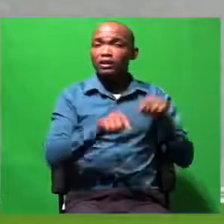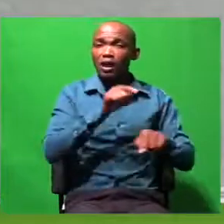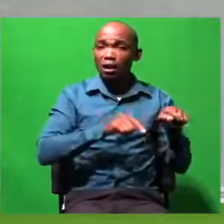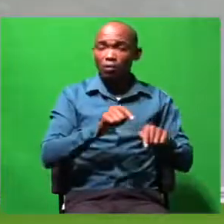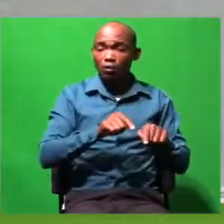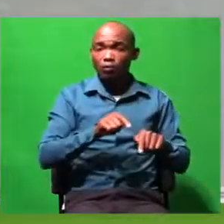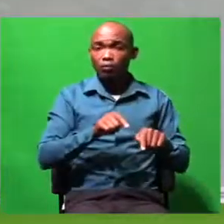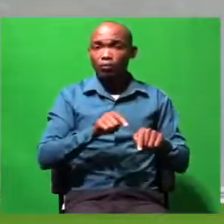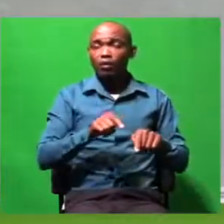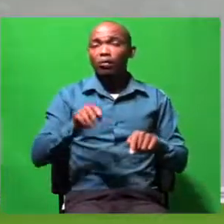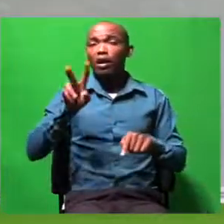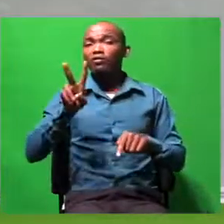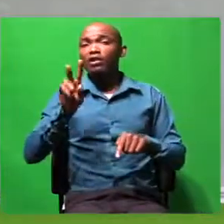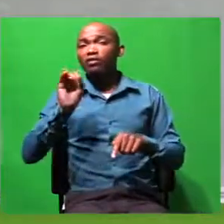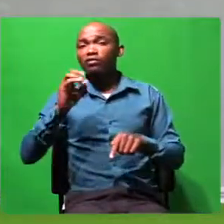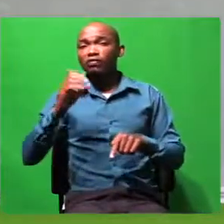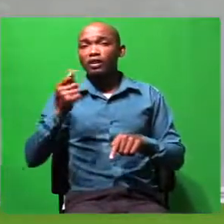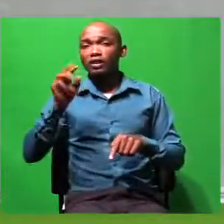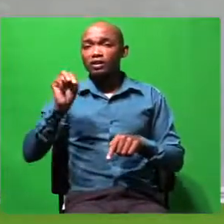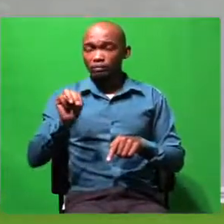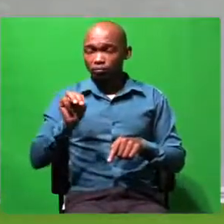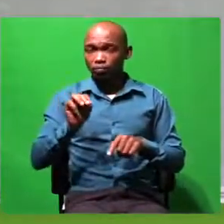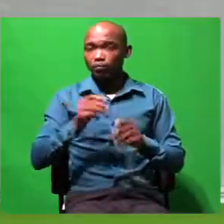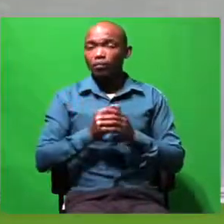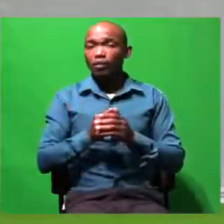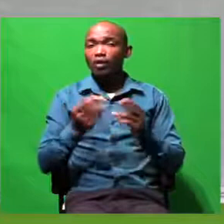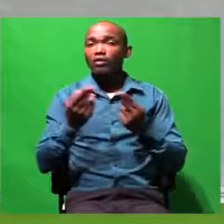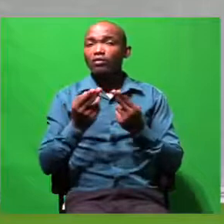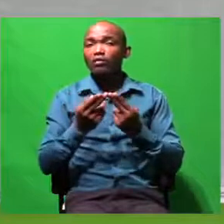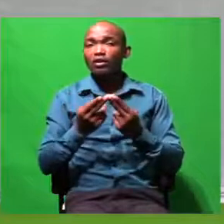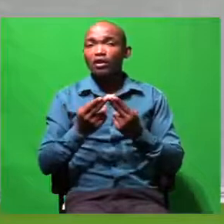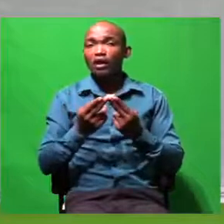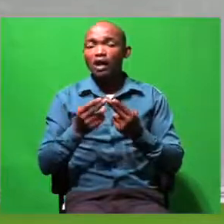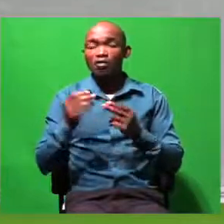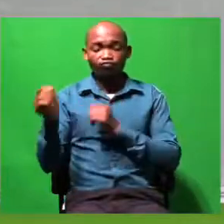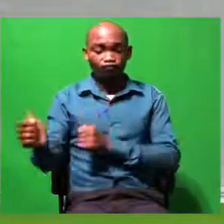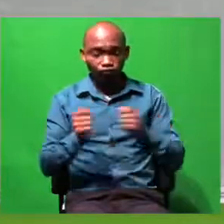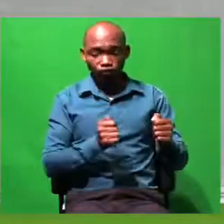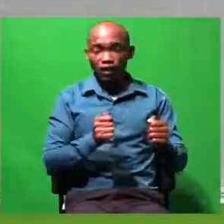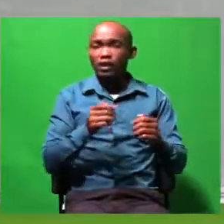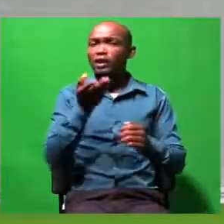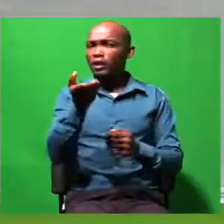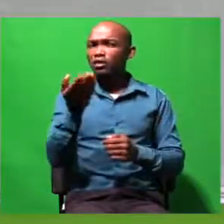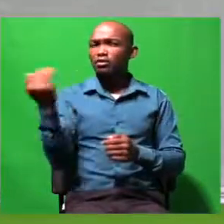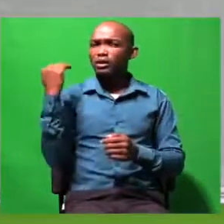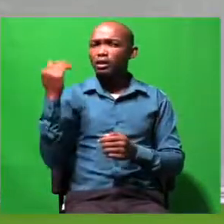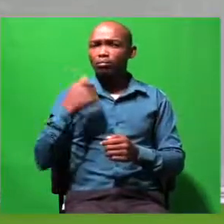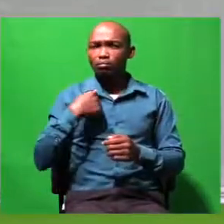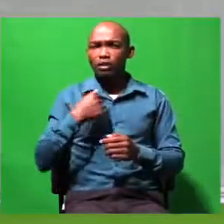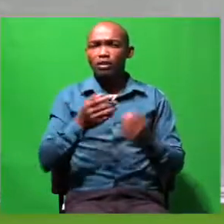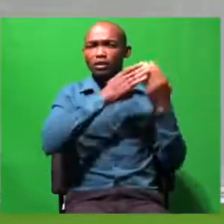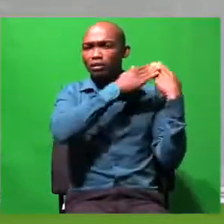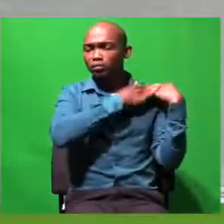have the victims, we have youth, we have street children, we have orphan or whatever. So can you tell